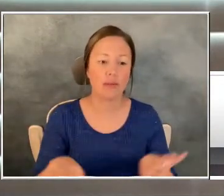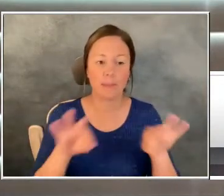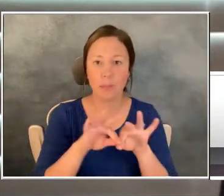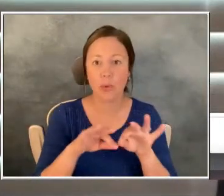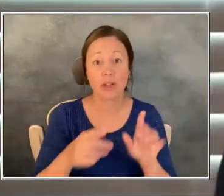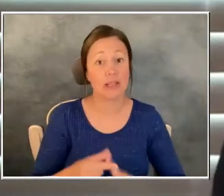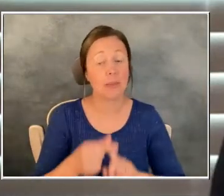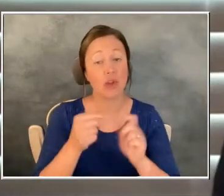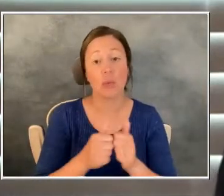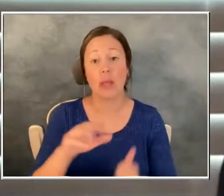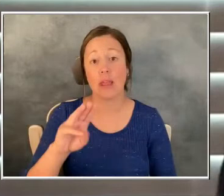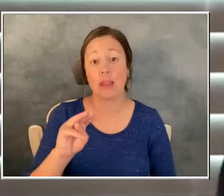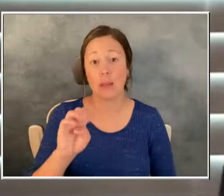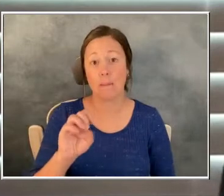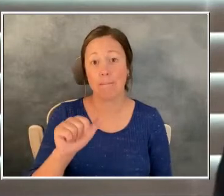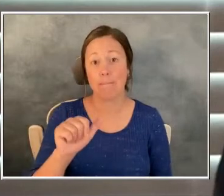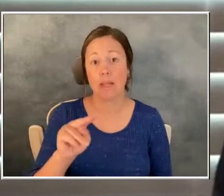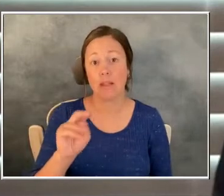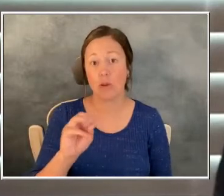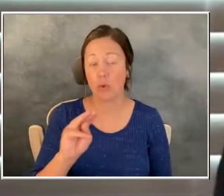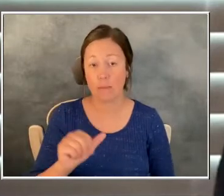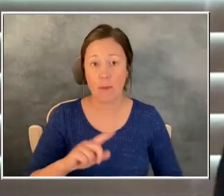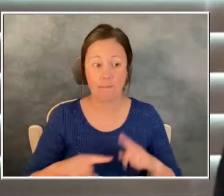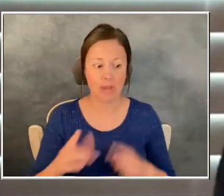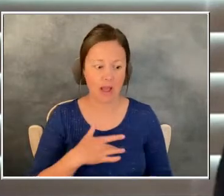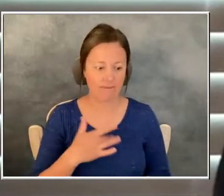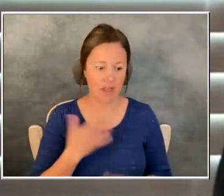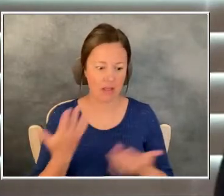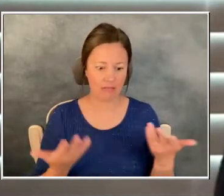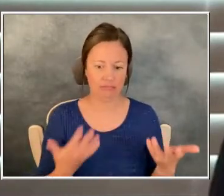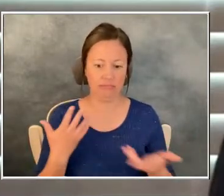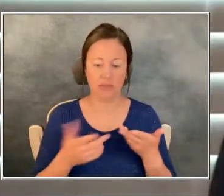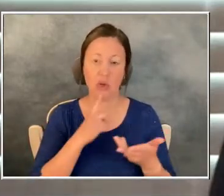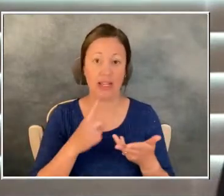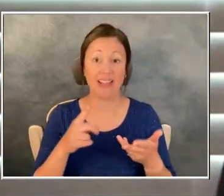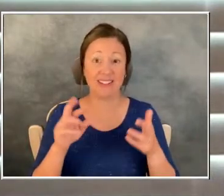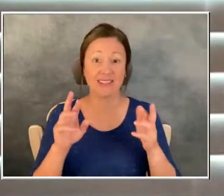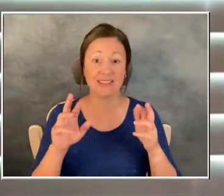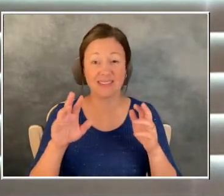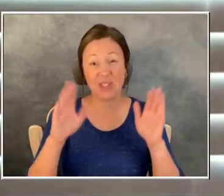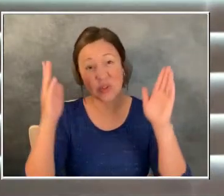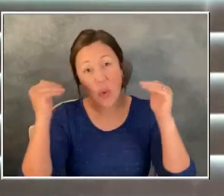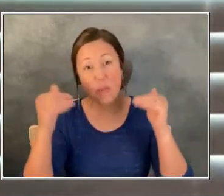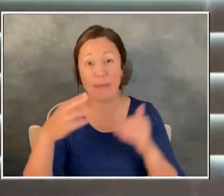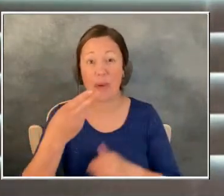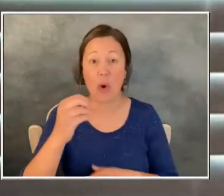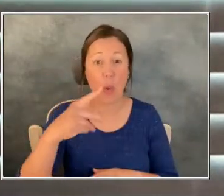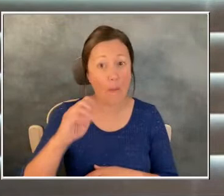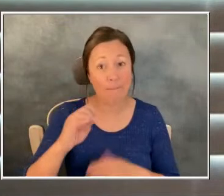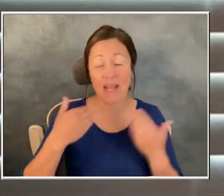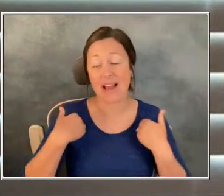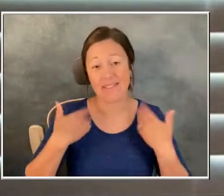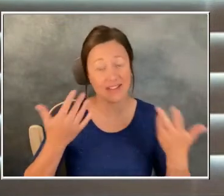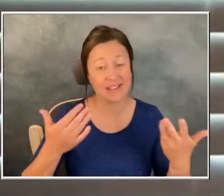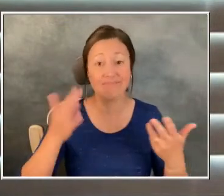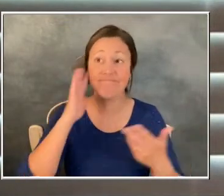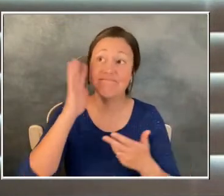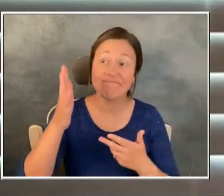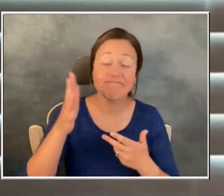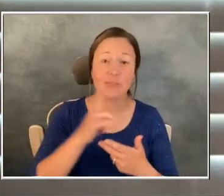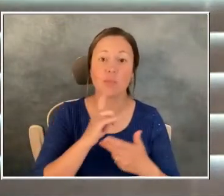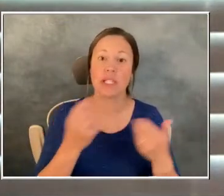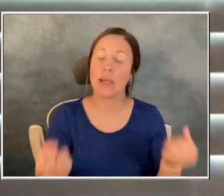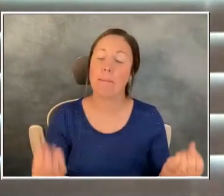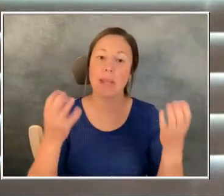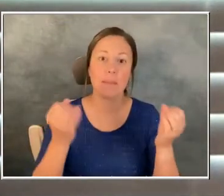melanoma. I think the biggest thing is just that there's hope. Like, there's so much hope. There's so many advancements